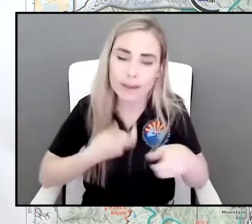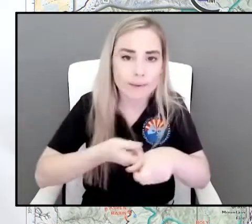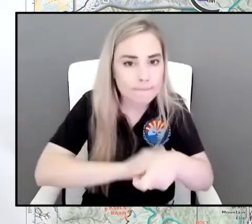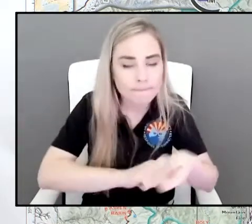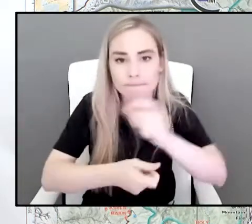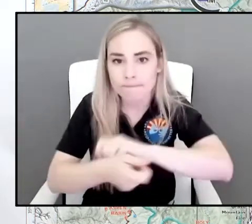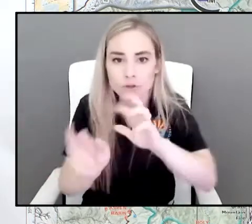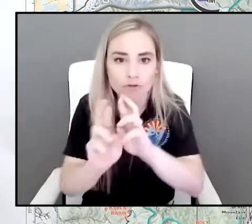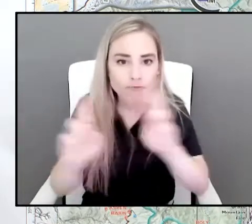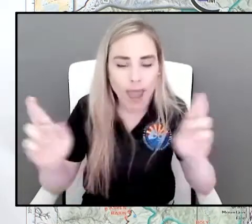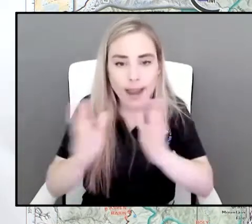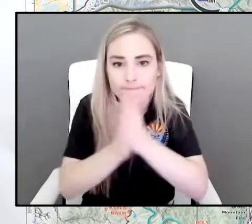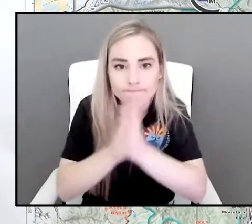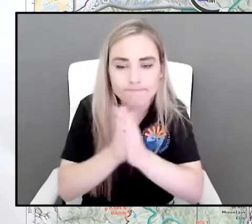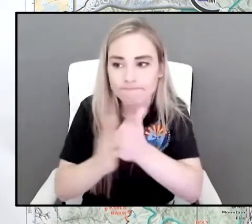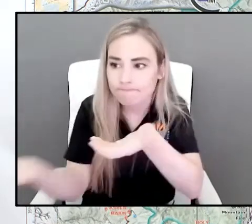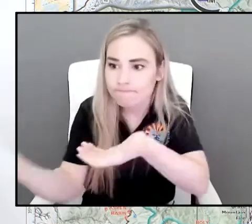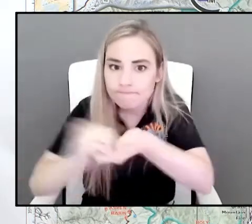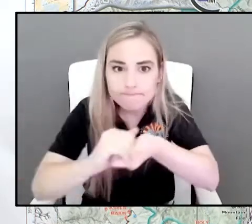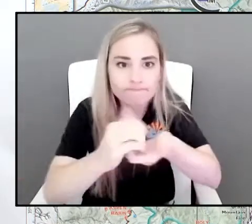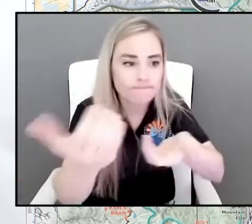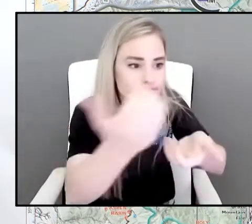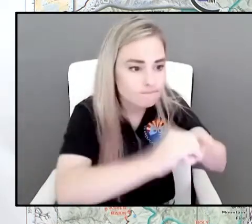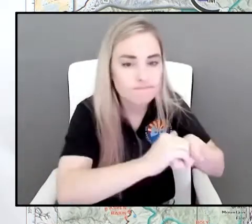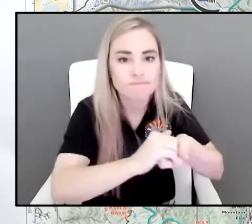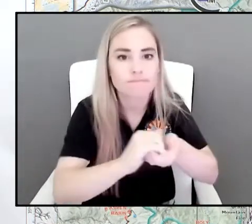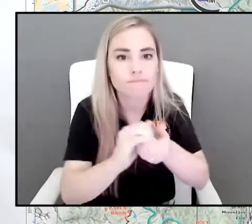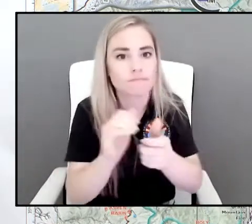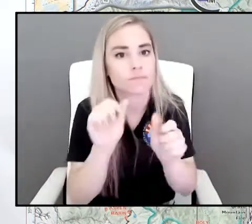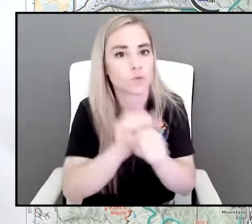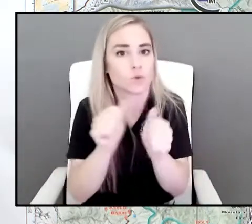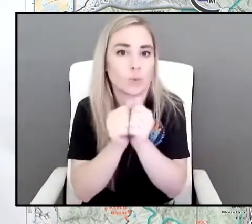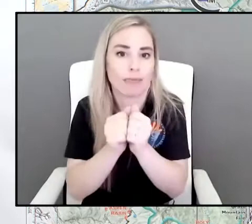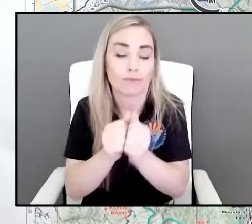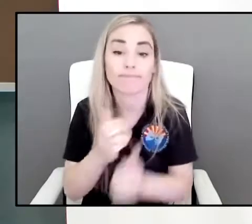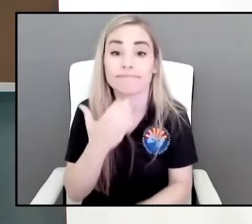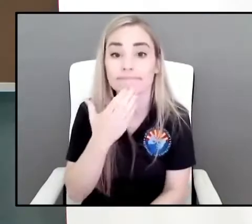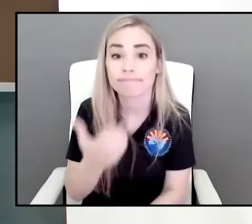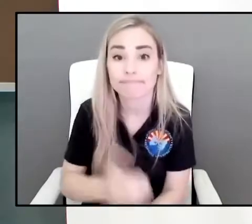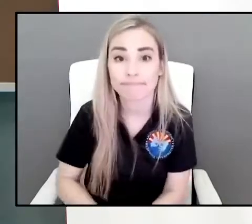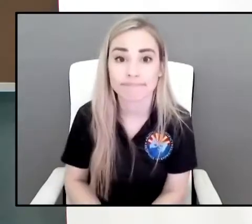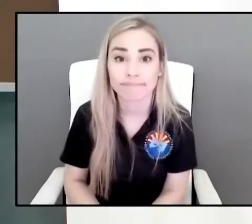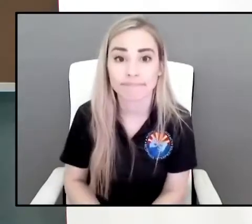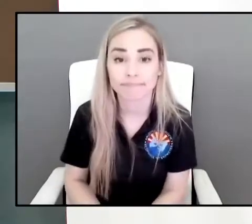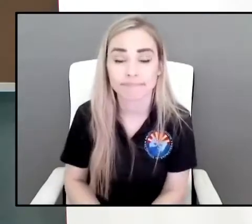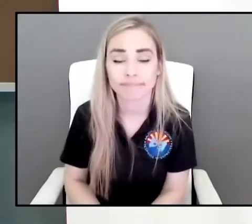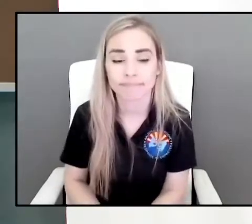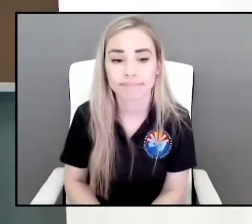of our partners in this room and get that good work done. So, thank you.